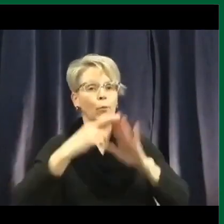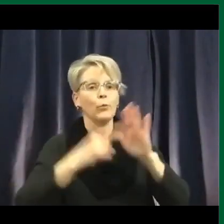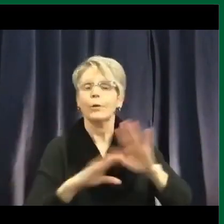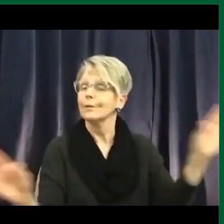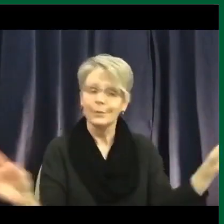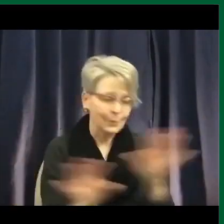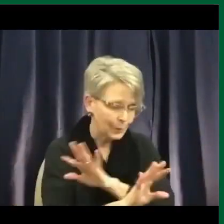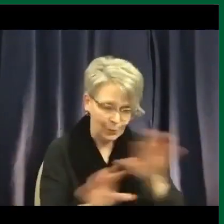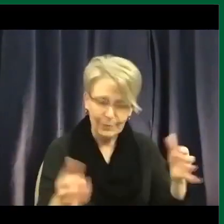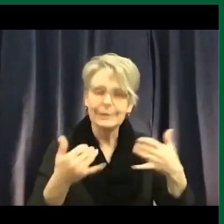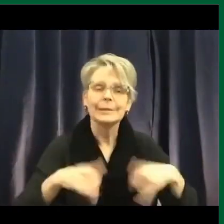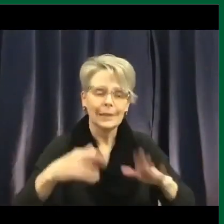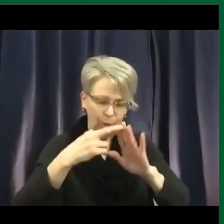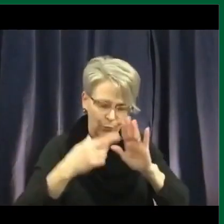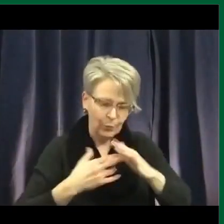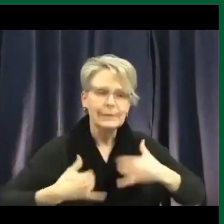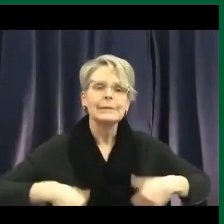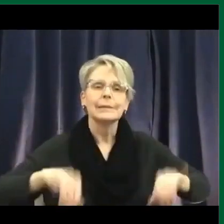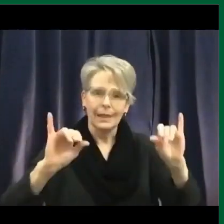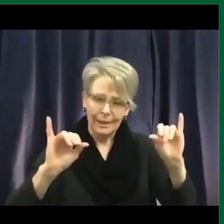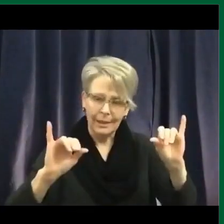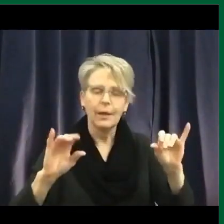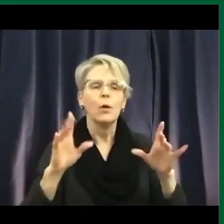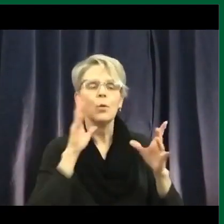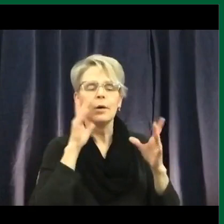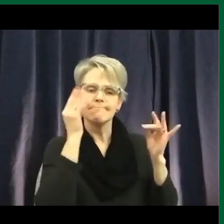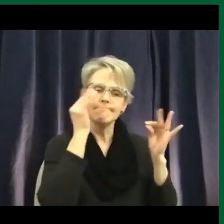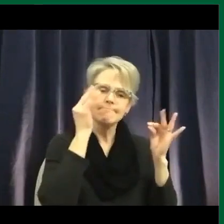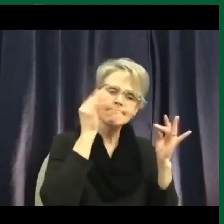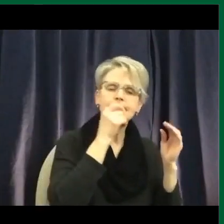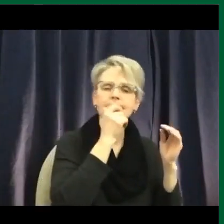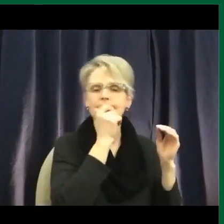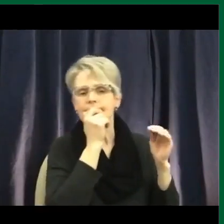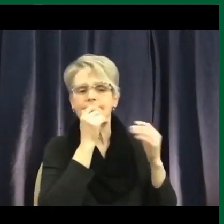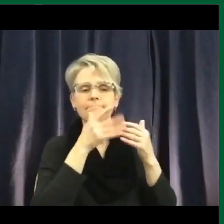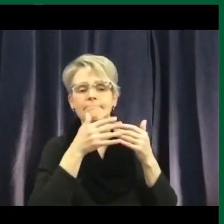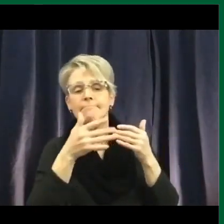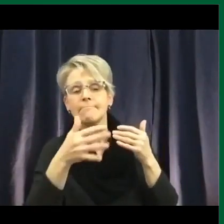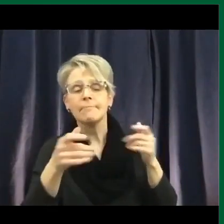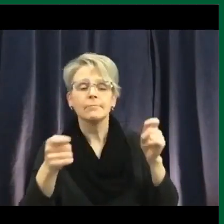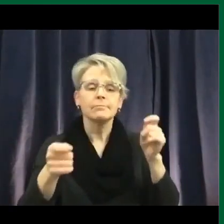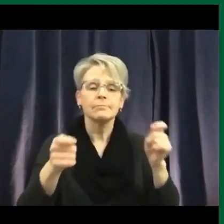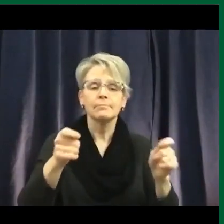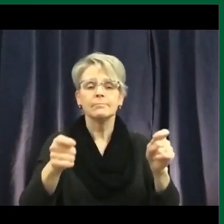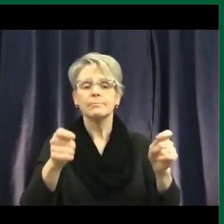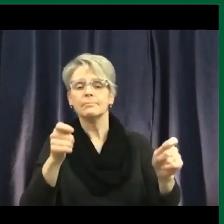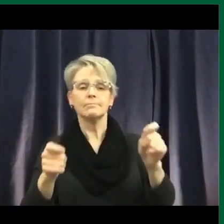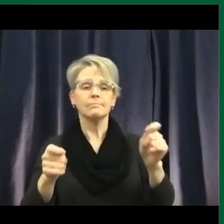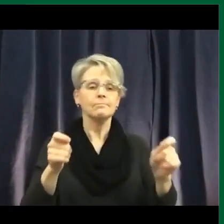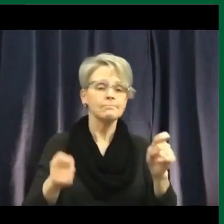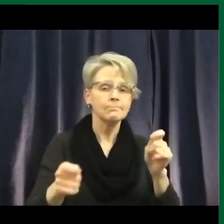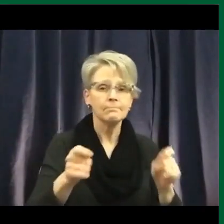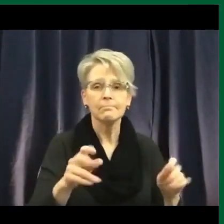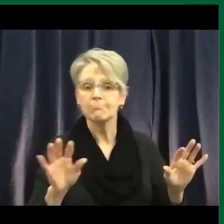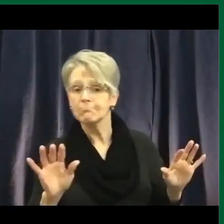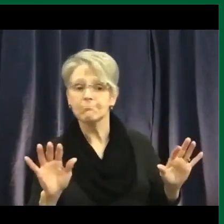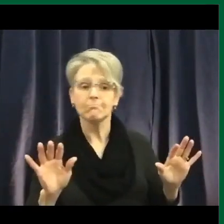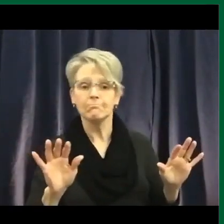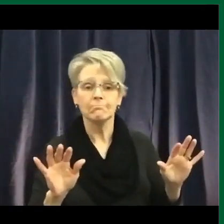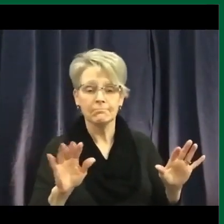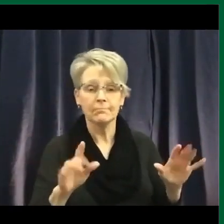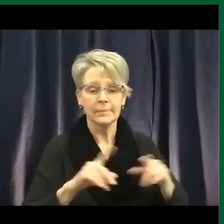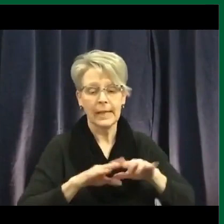There will be more that will be considered in the weeks ahead as we make these vaccines available to the people of